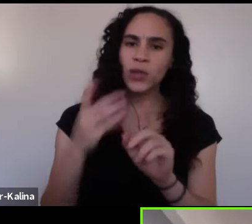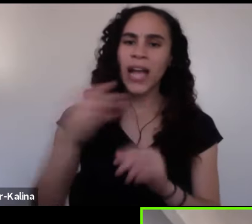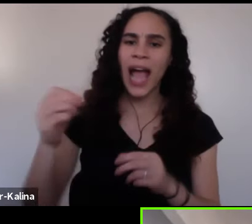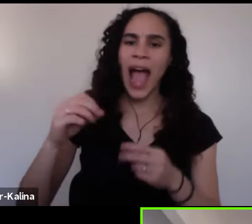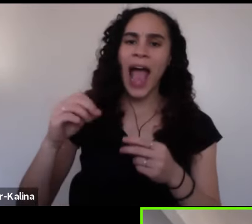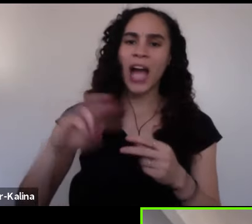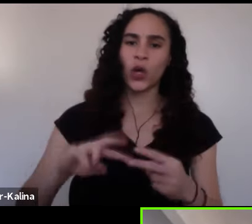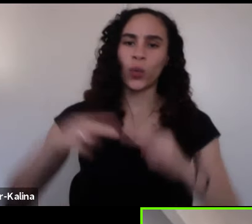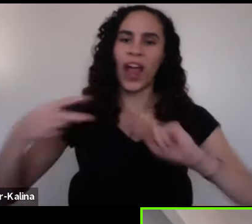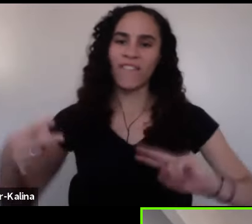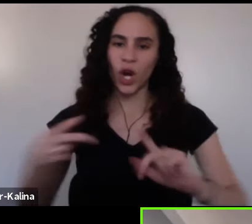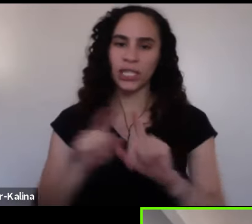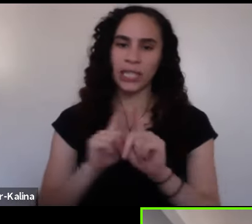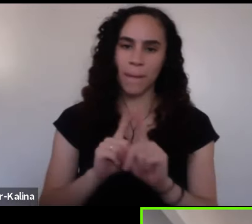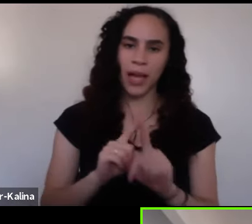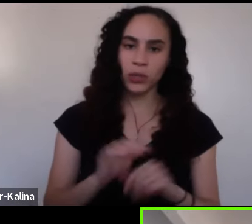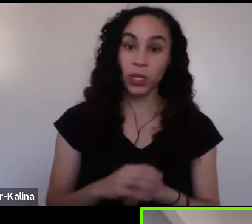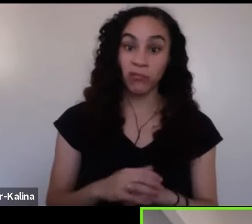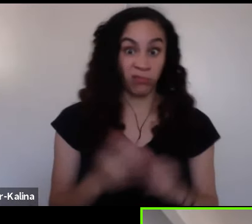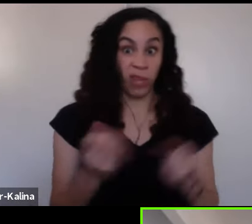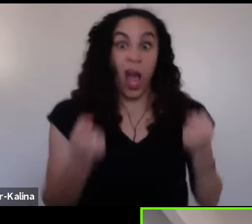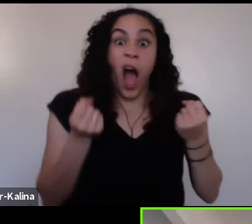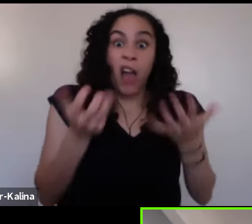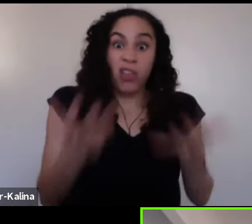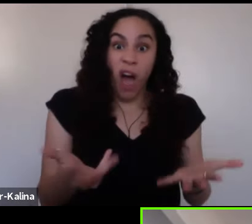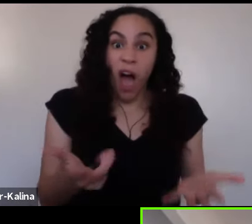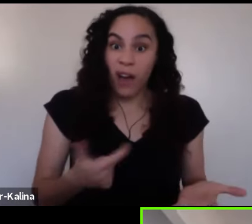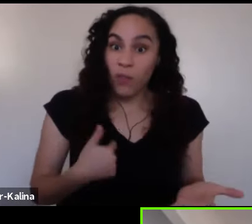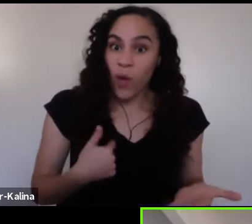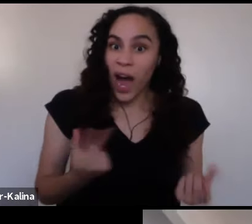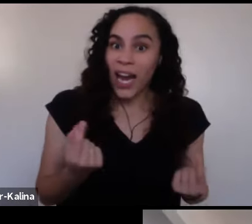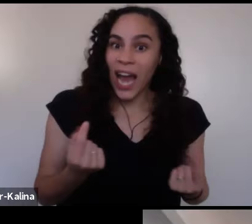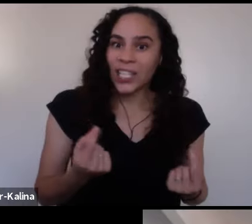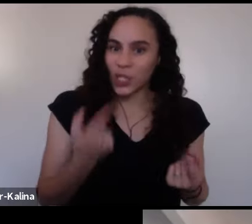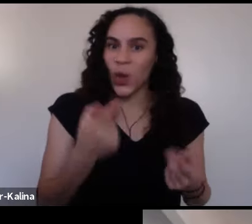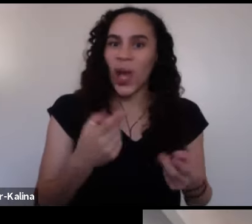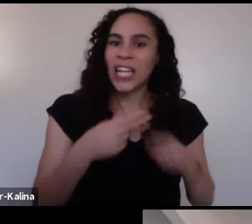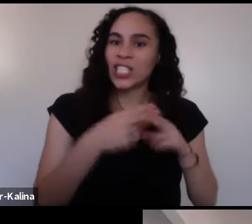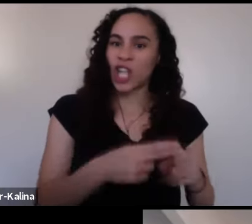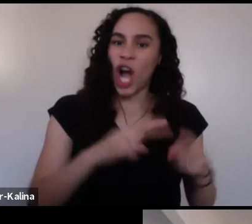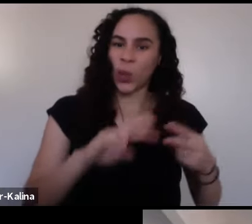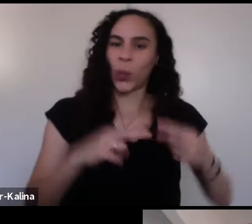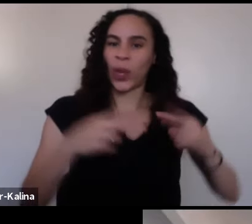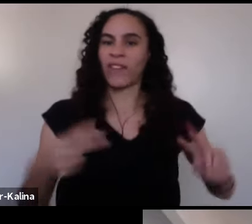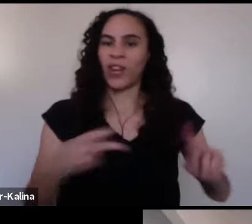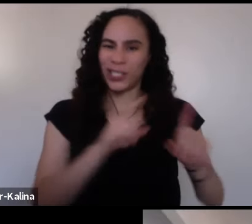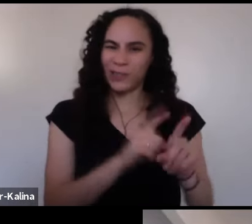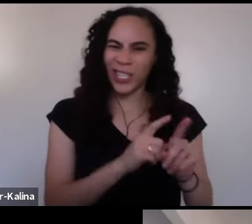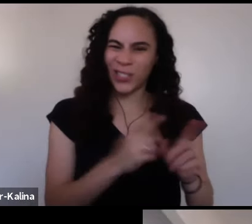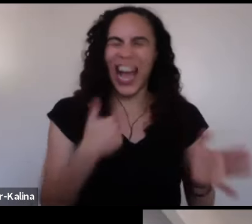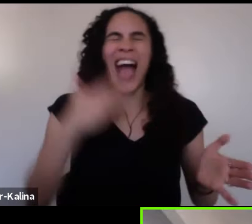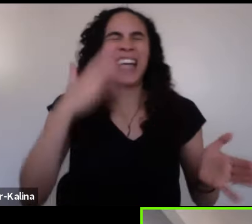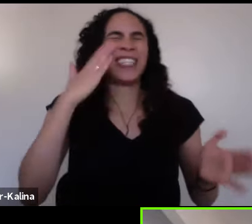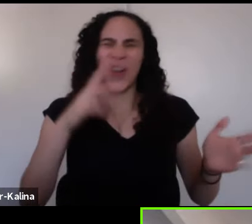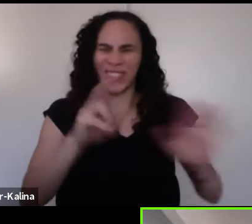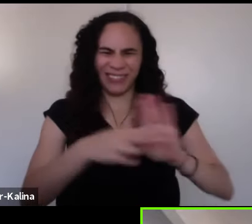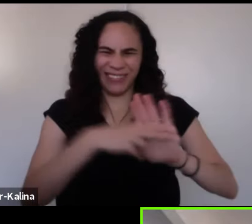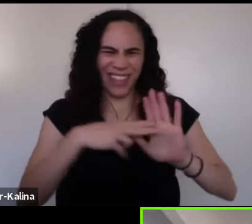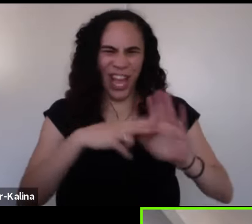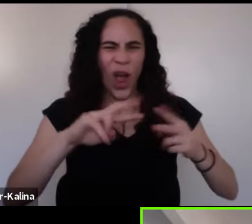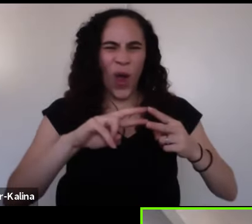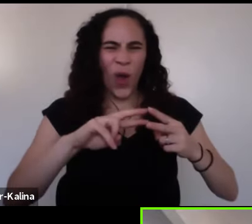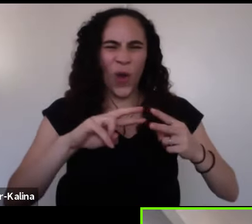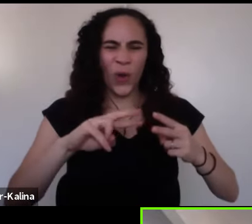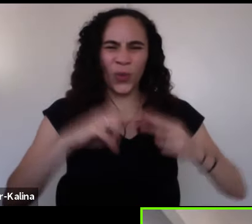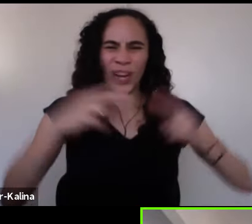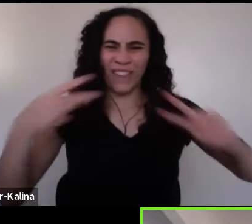mentoring. I don't know why it's called reverse mentoring. It's mentoring, right? It's mentoring. It's mentoring. Actually, like two